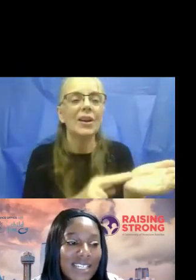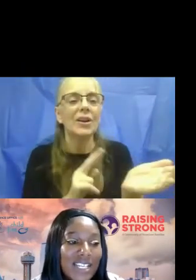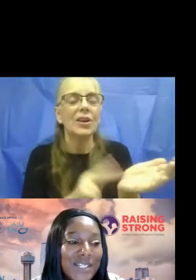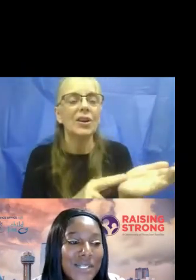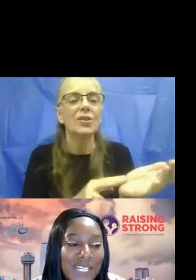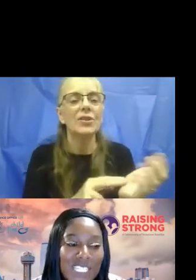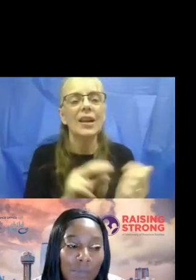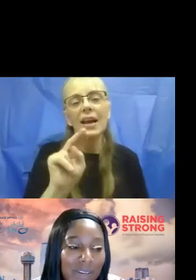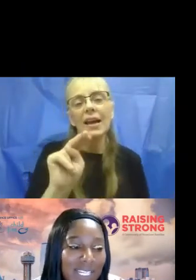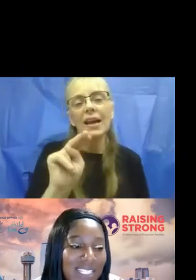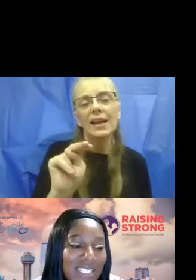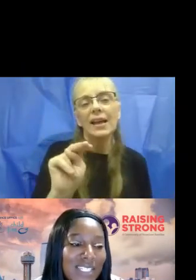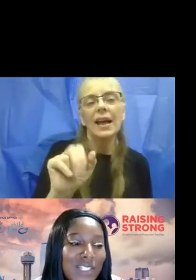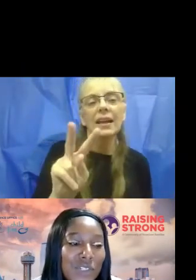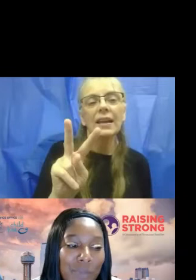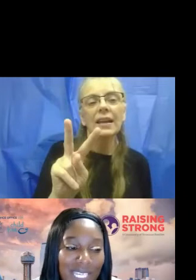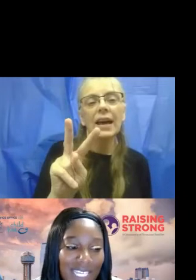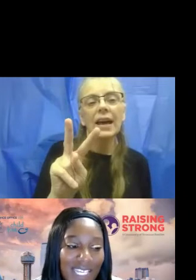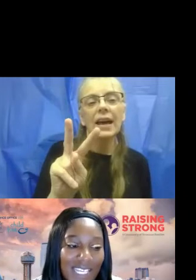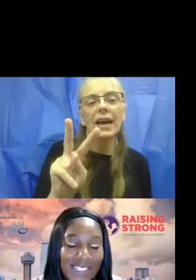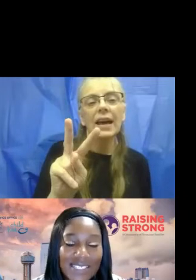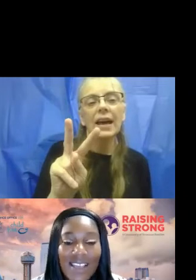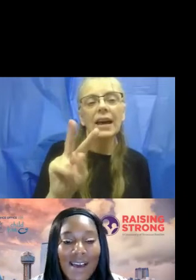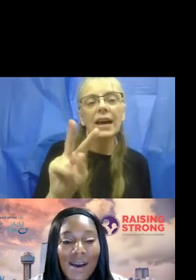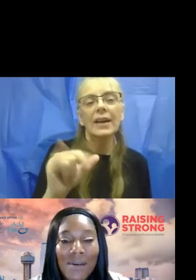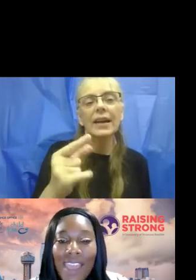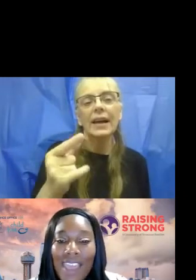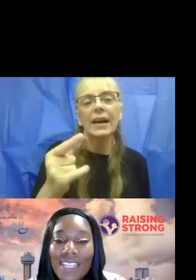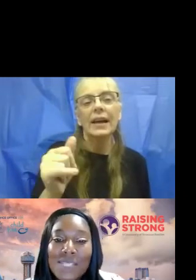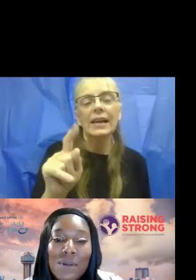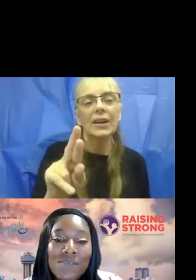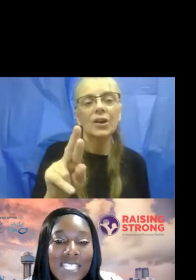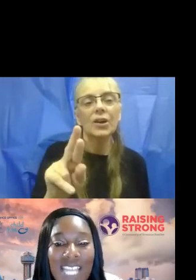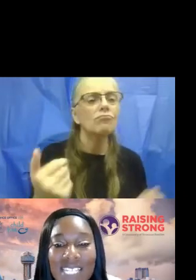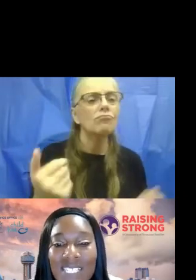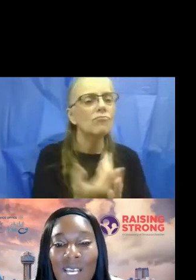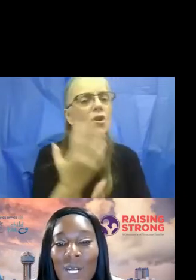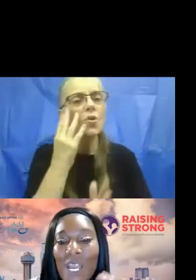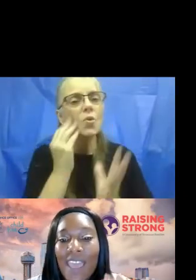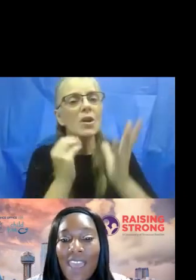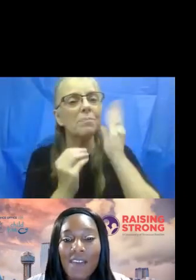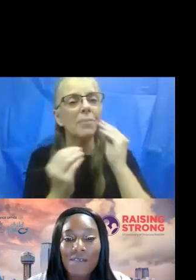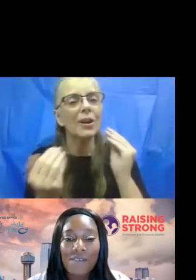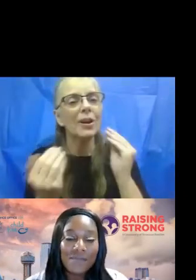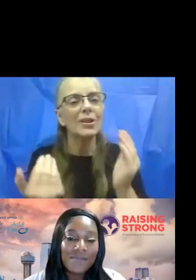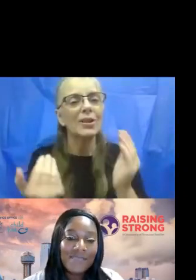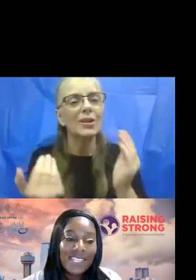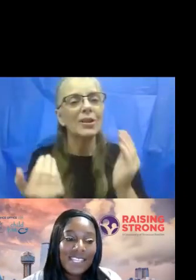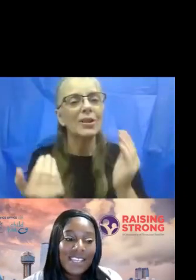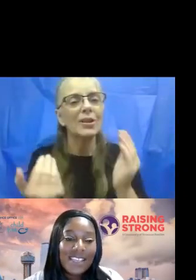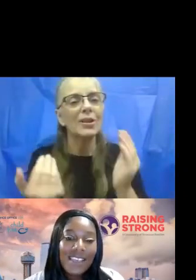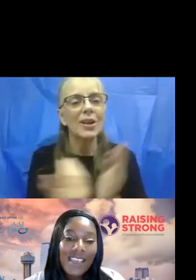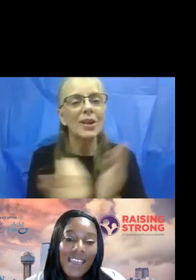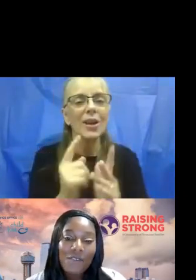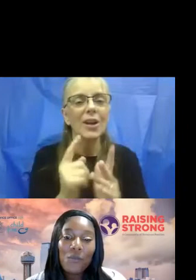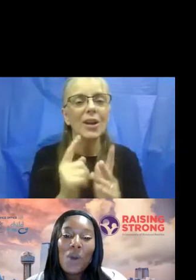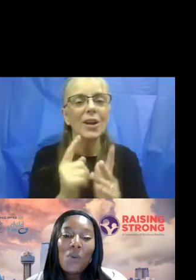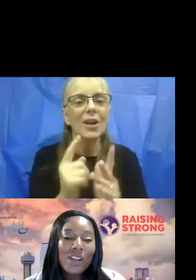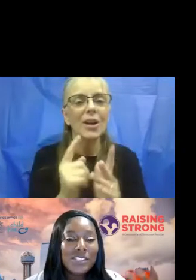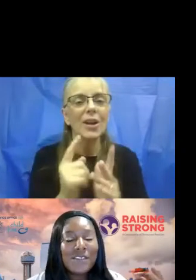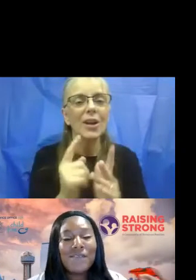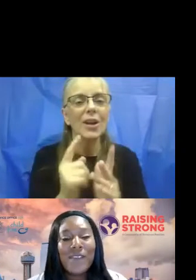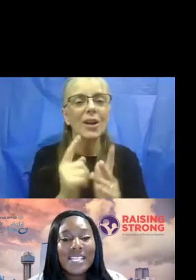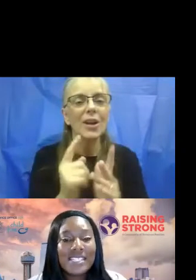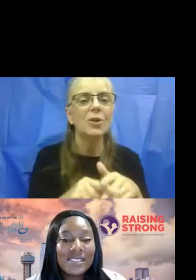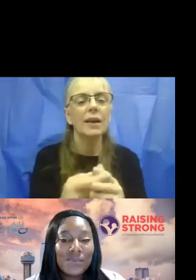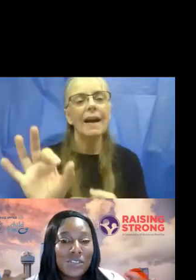one. New experiences, new beginnings. Okay, let's move to the next letter, F. F, what